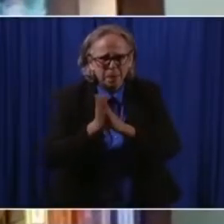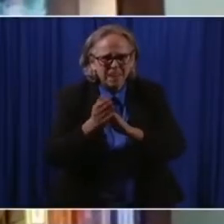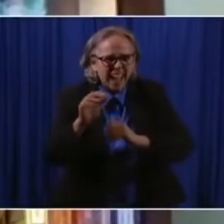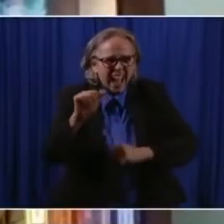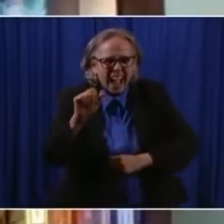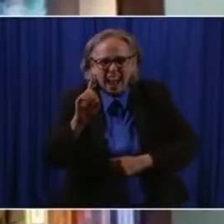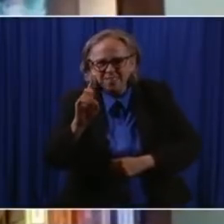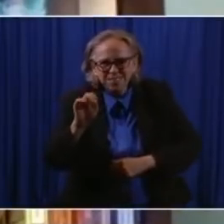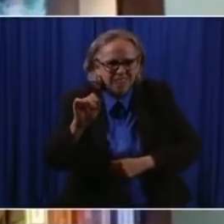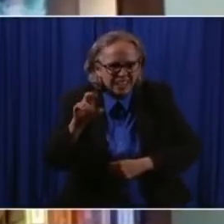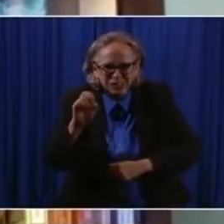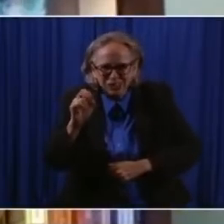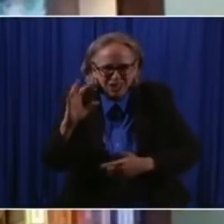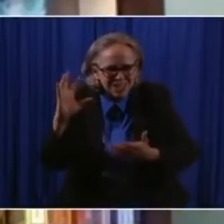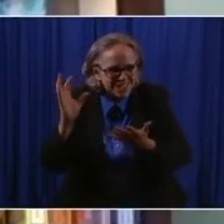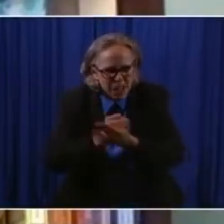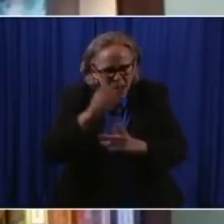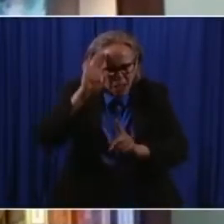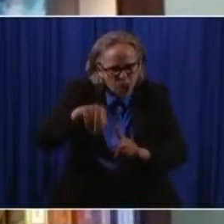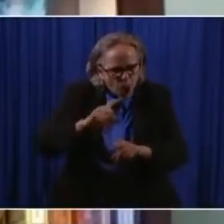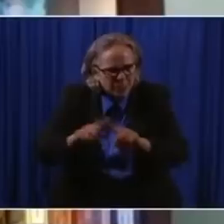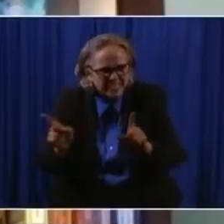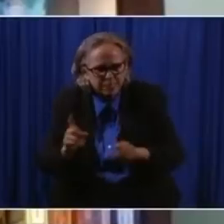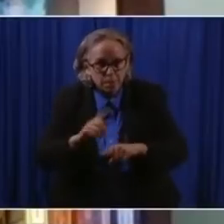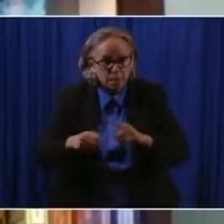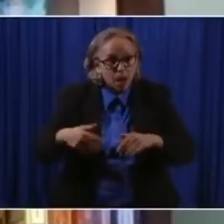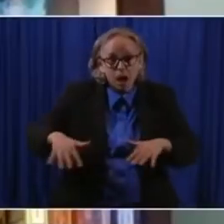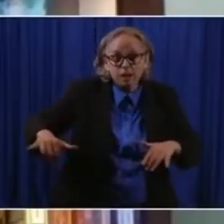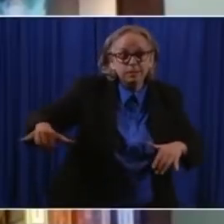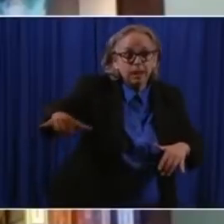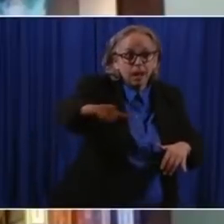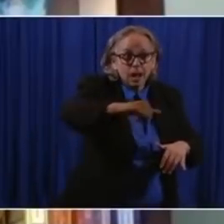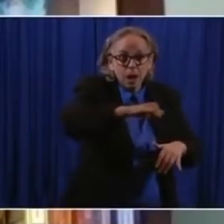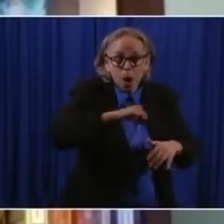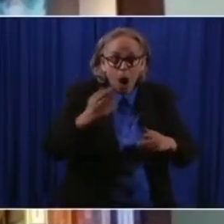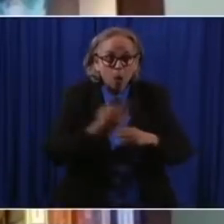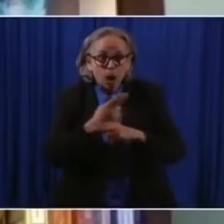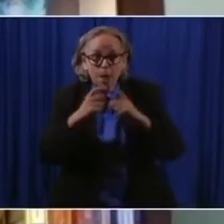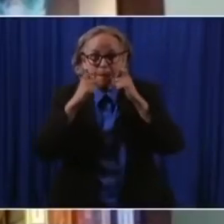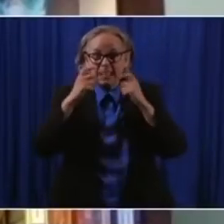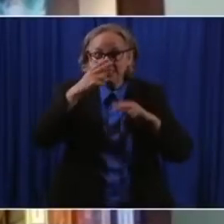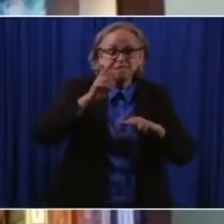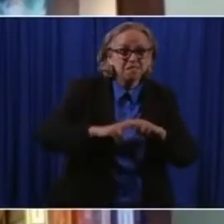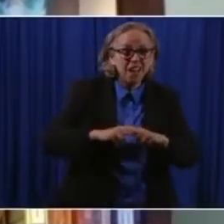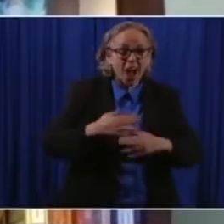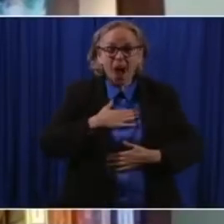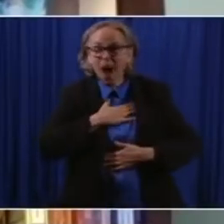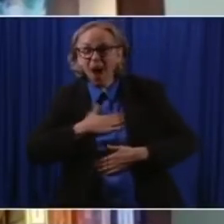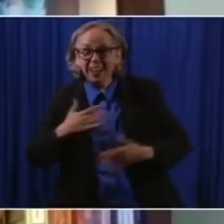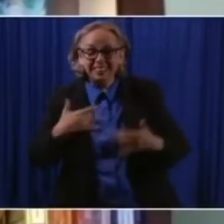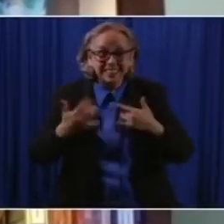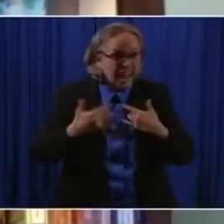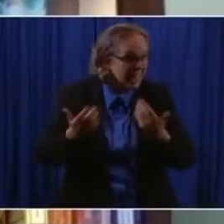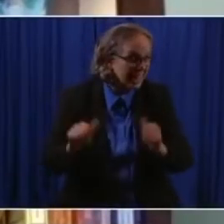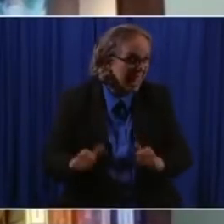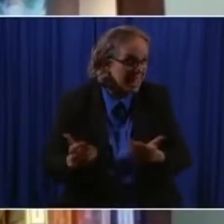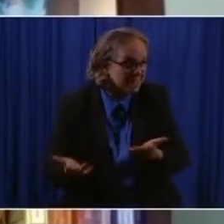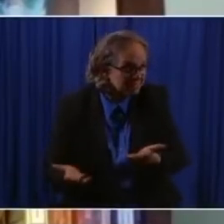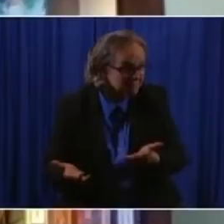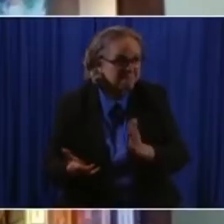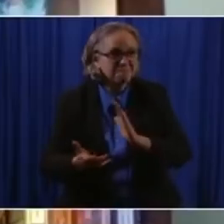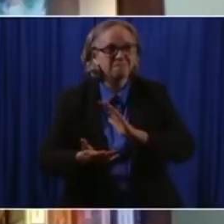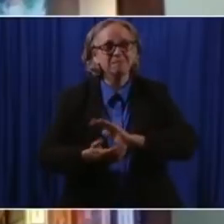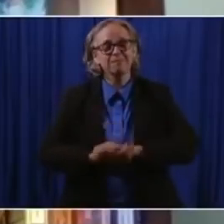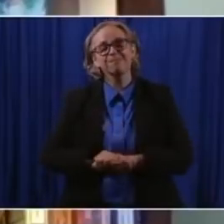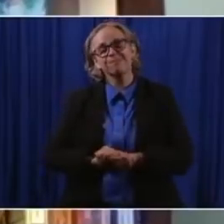wear masks and it's going to be fine and exciting. Other things that may be different, or you may have to talk